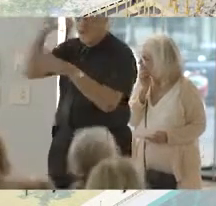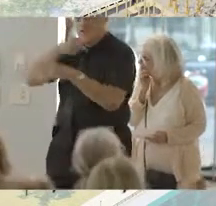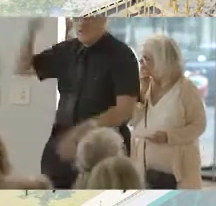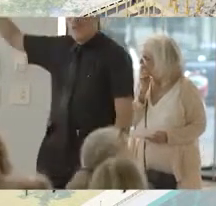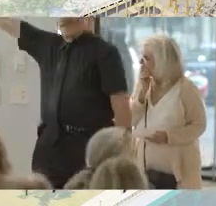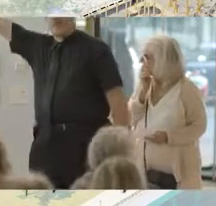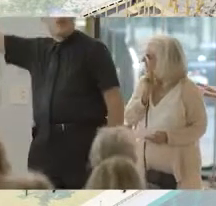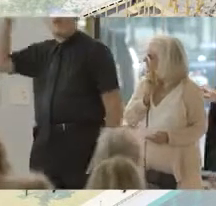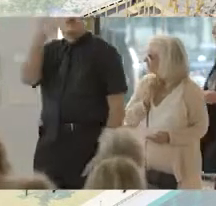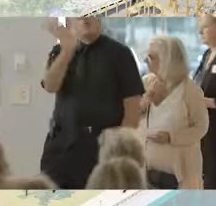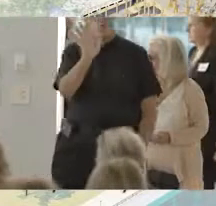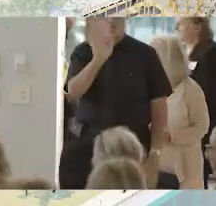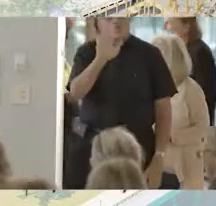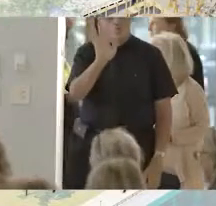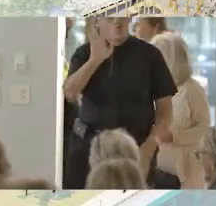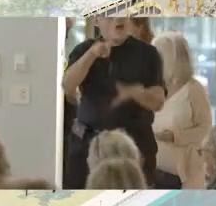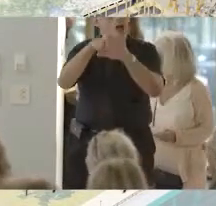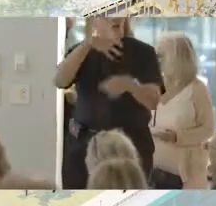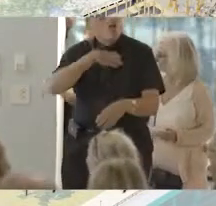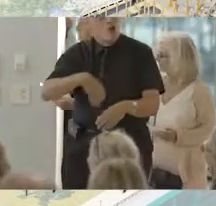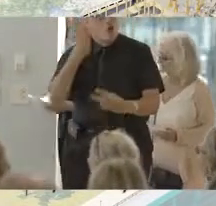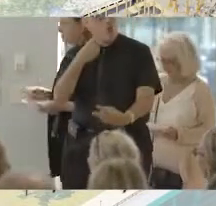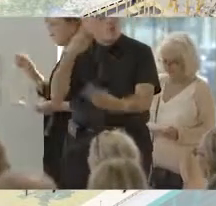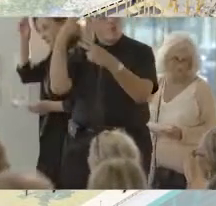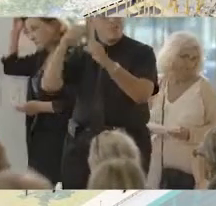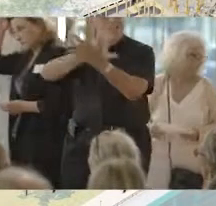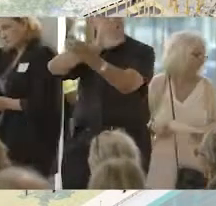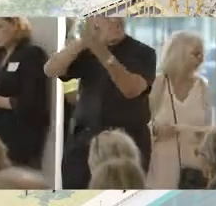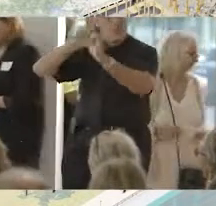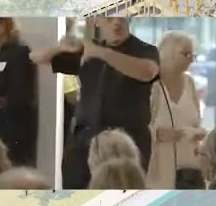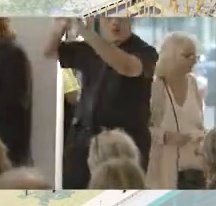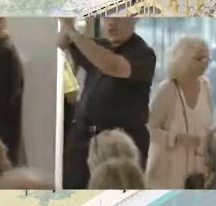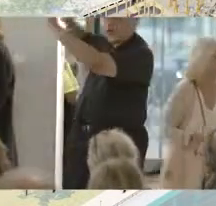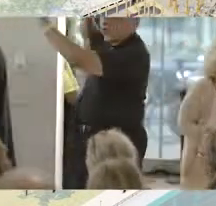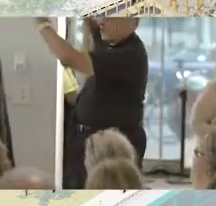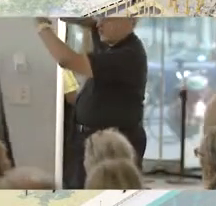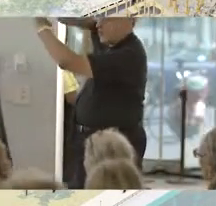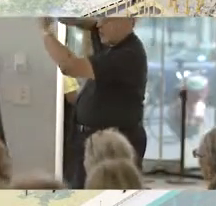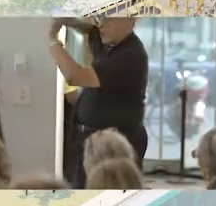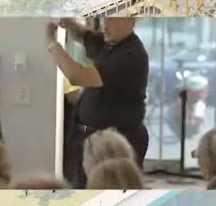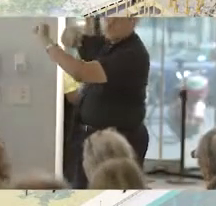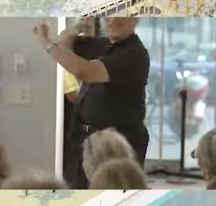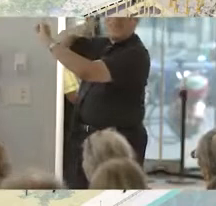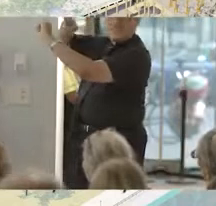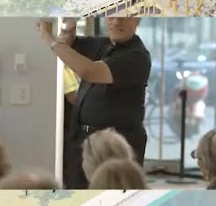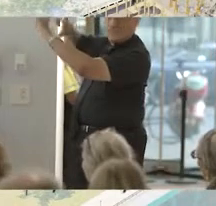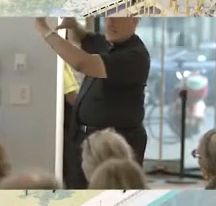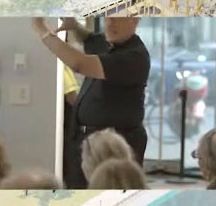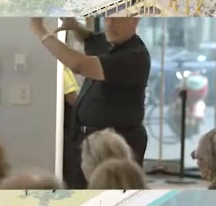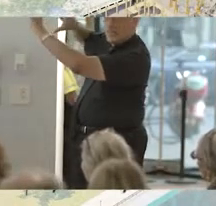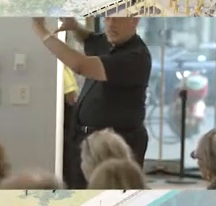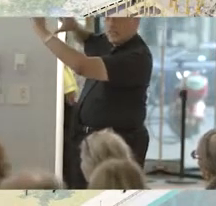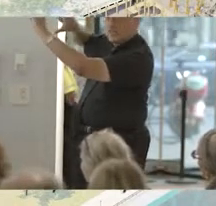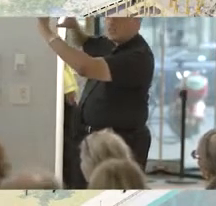Okay, so you have the Irish Hunger Memorial in the center of this image, and you can see this is